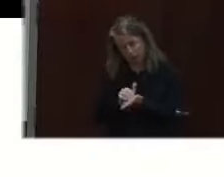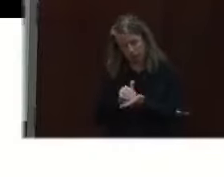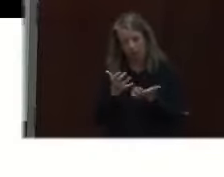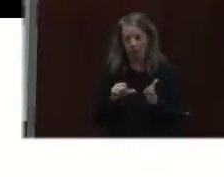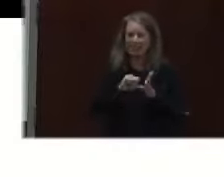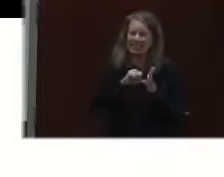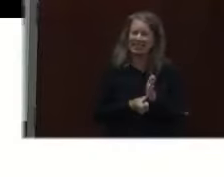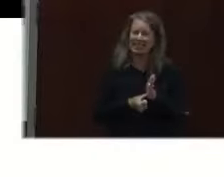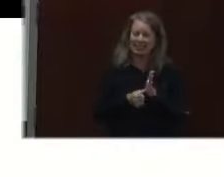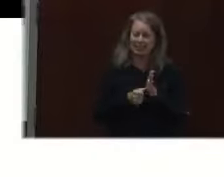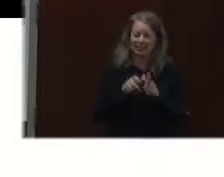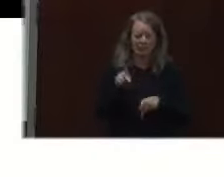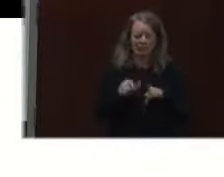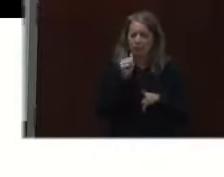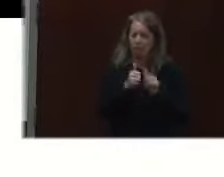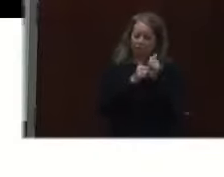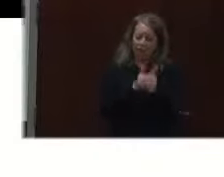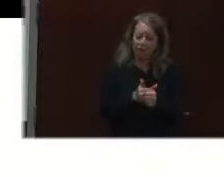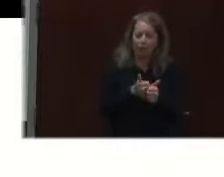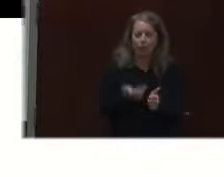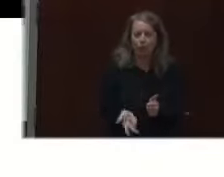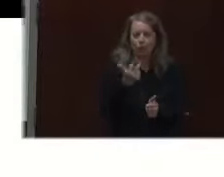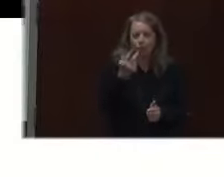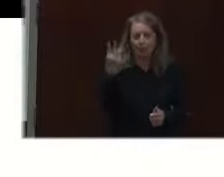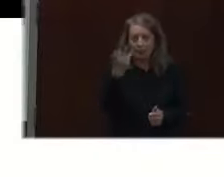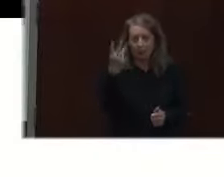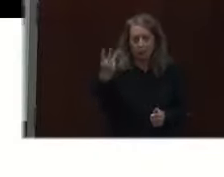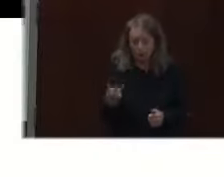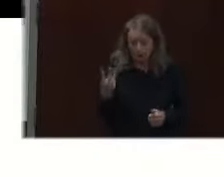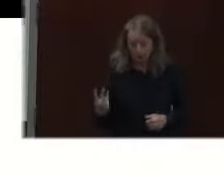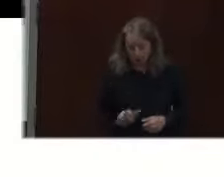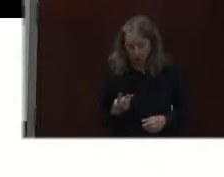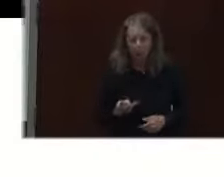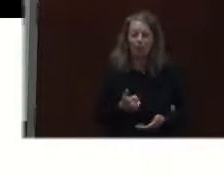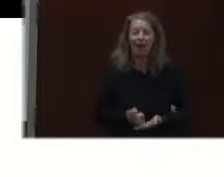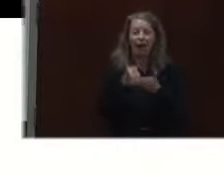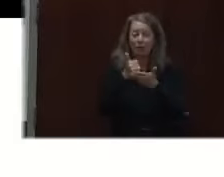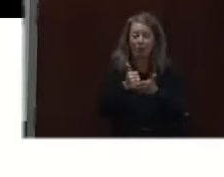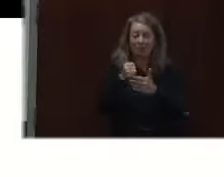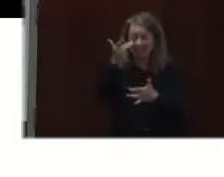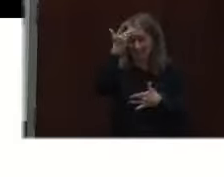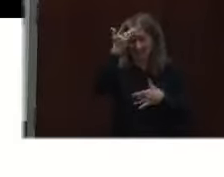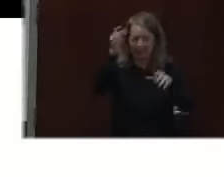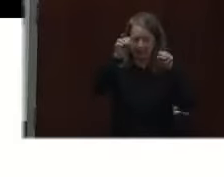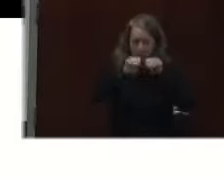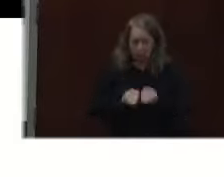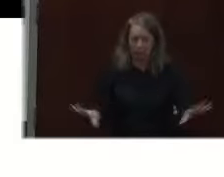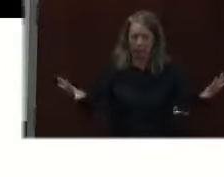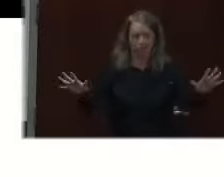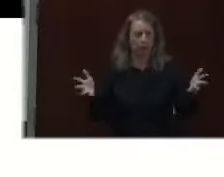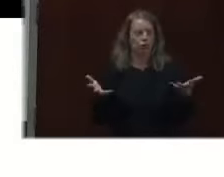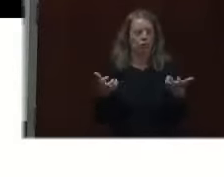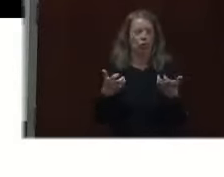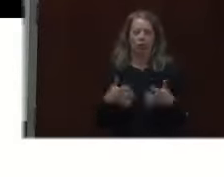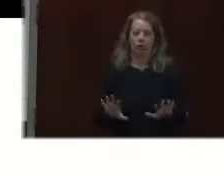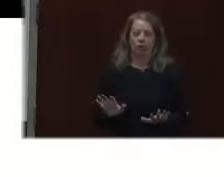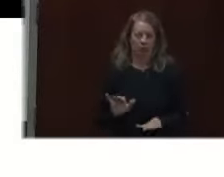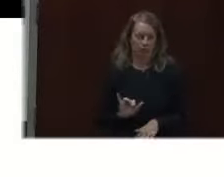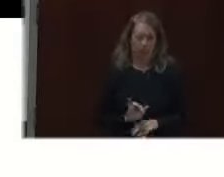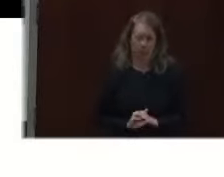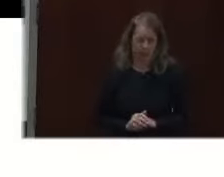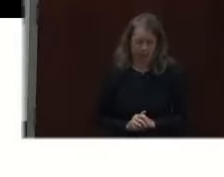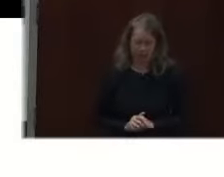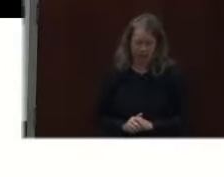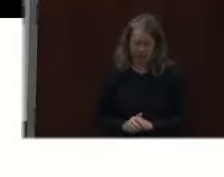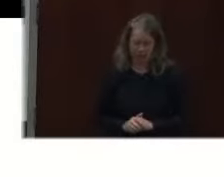guidance of the 3 W's, we are actually helping the virus spread, and that is not what we want. We want folks